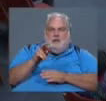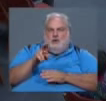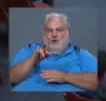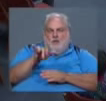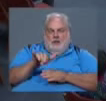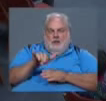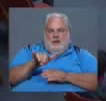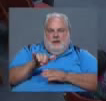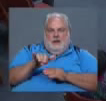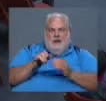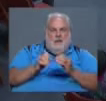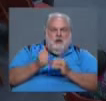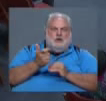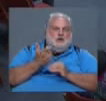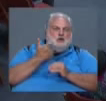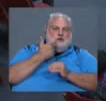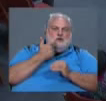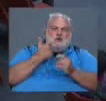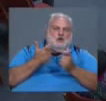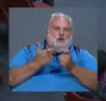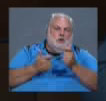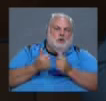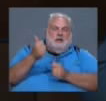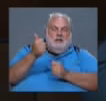latest and greatest in